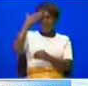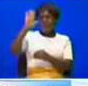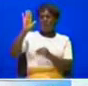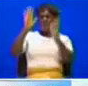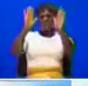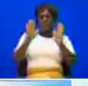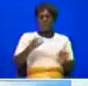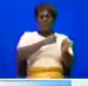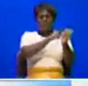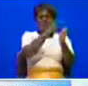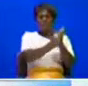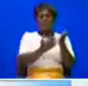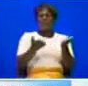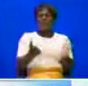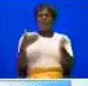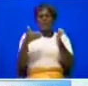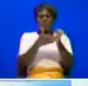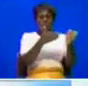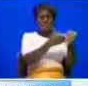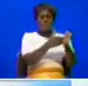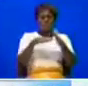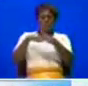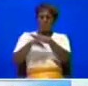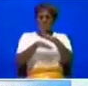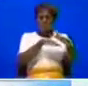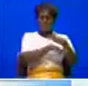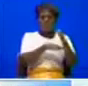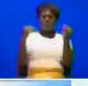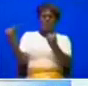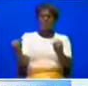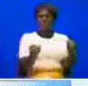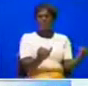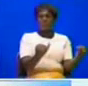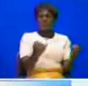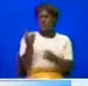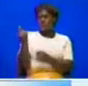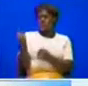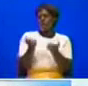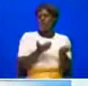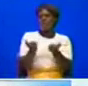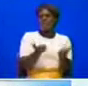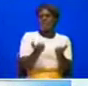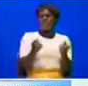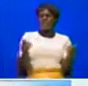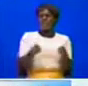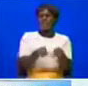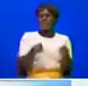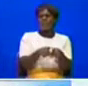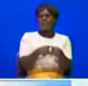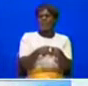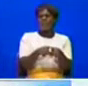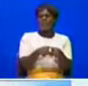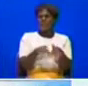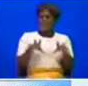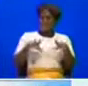of insurance currently impairs penetration, while the introduction of microfinance insurance products should see a surge in